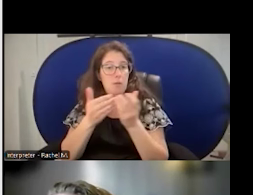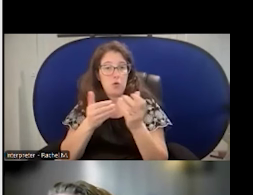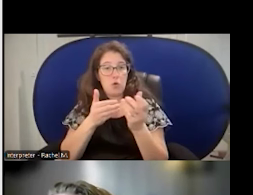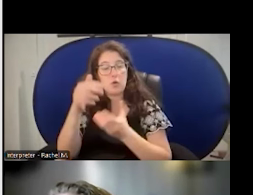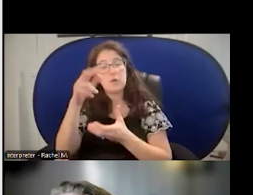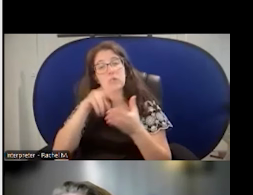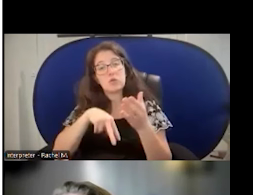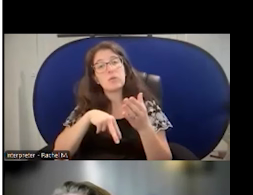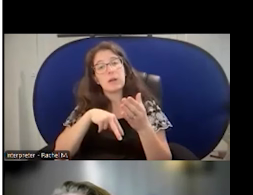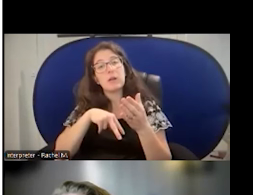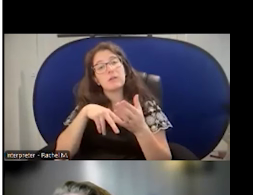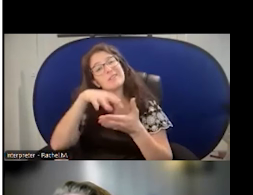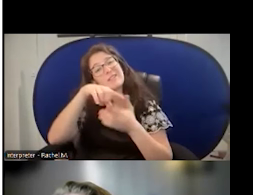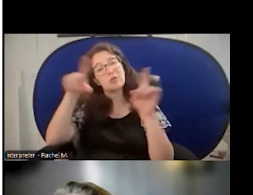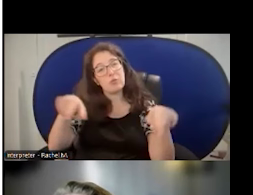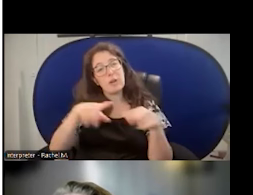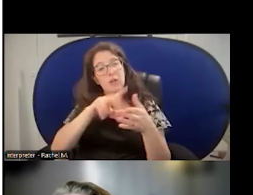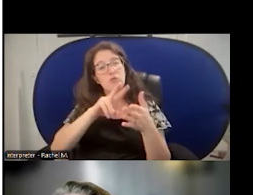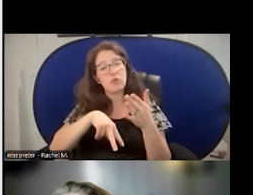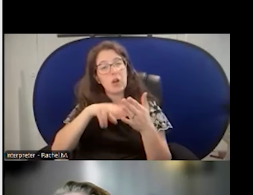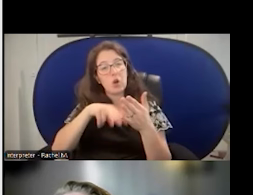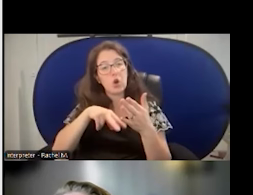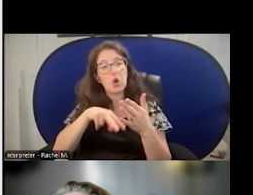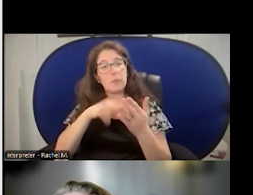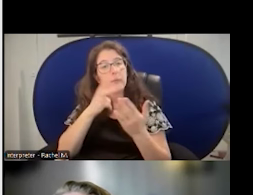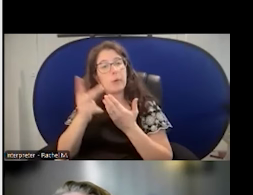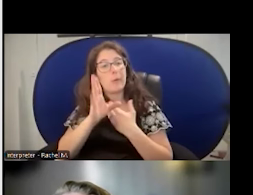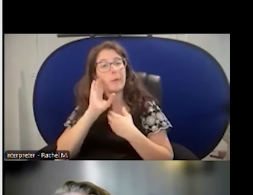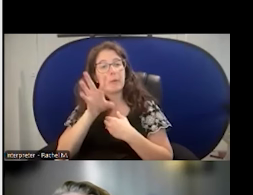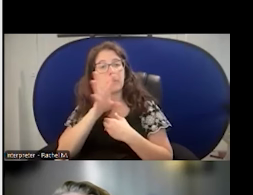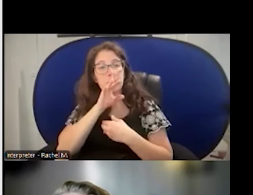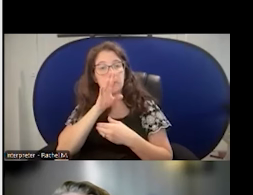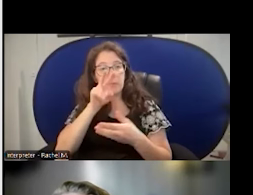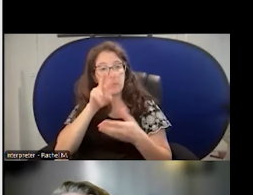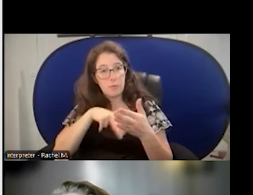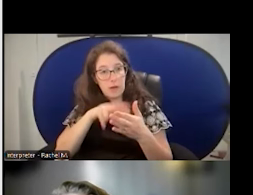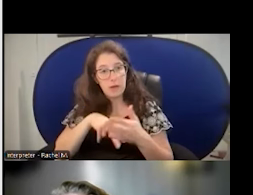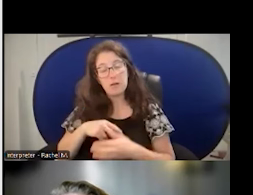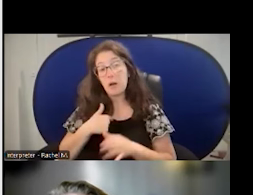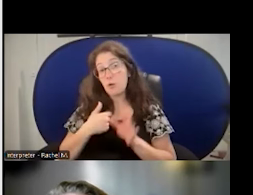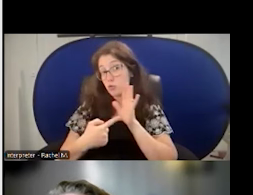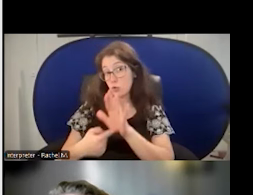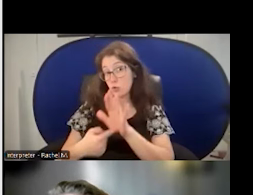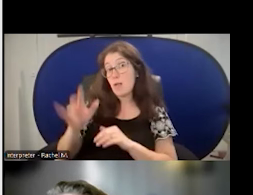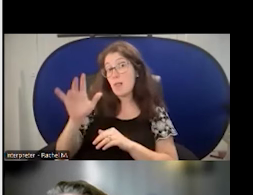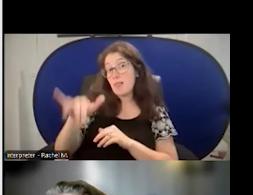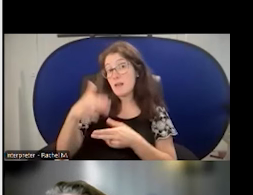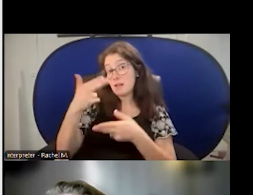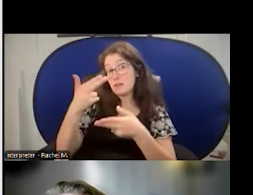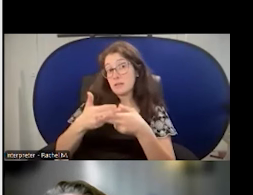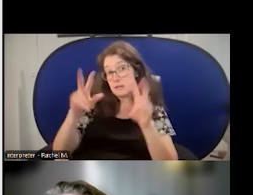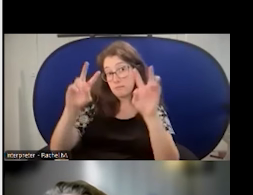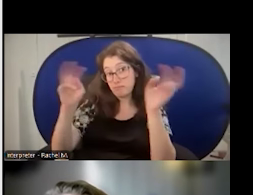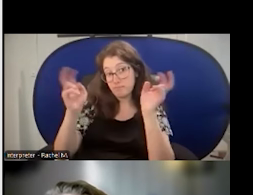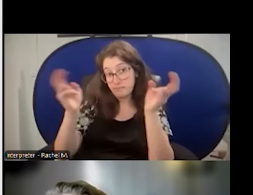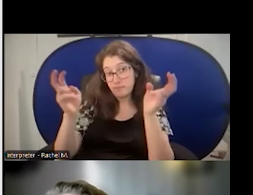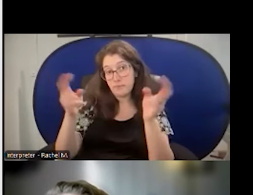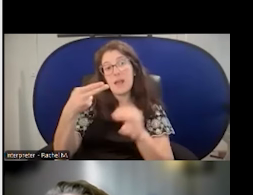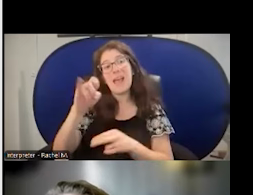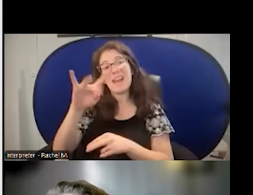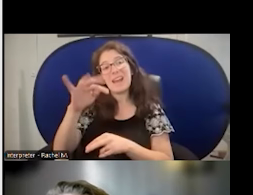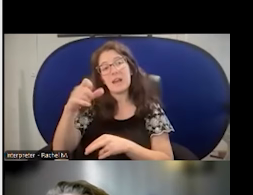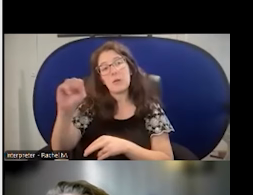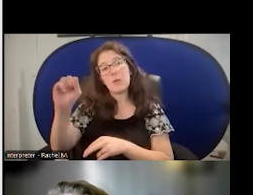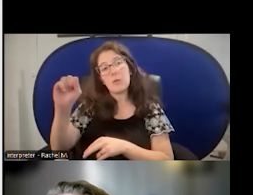go in here, I'm going to hit edit real quick just to show you. This is the page title is always going to be heading 1.